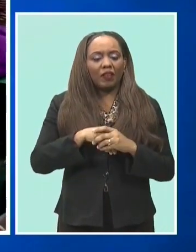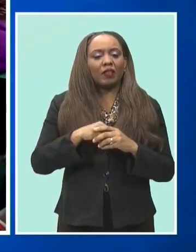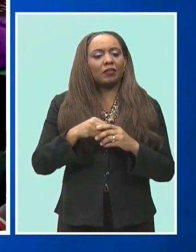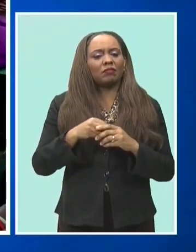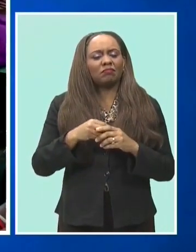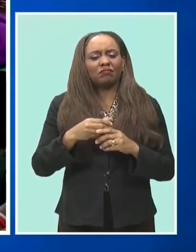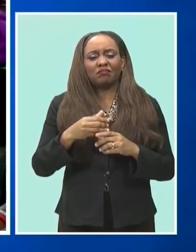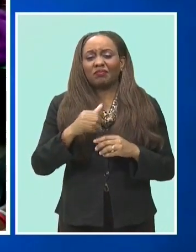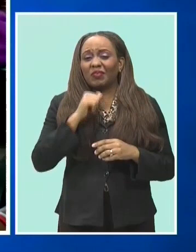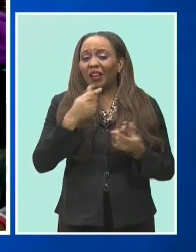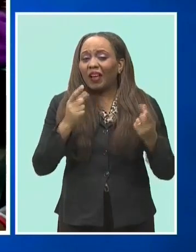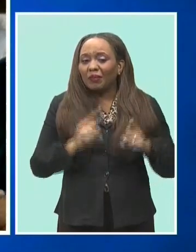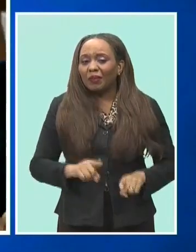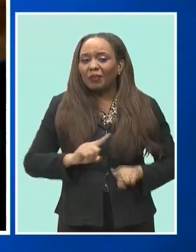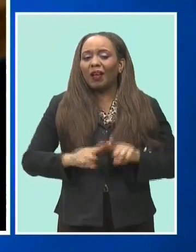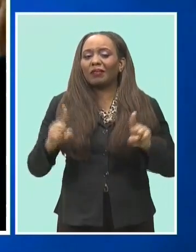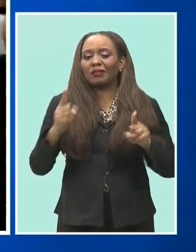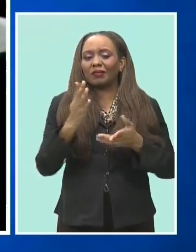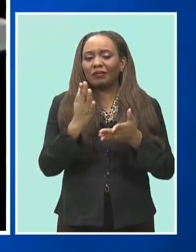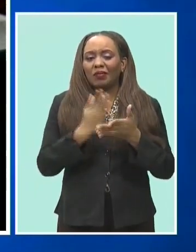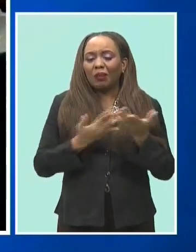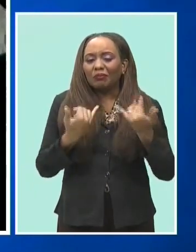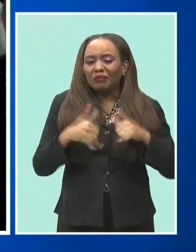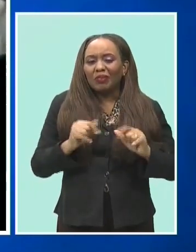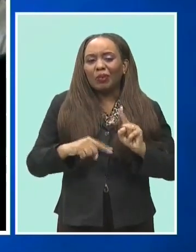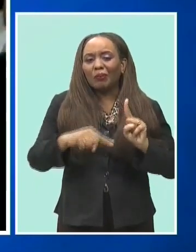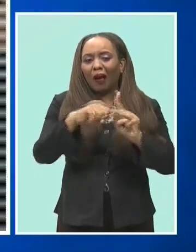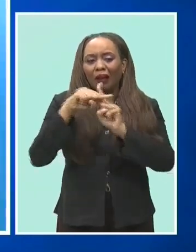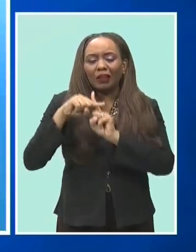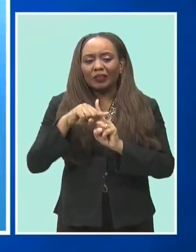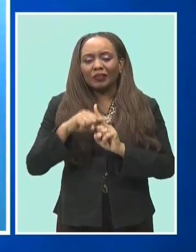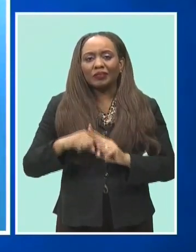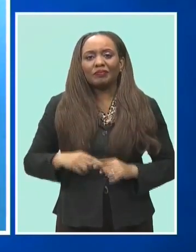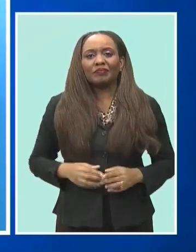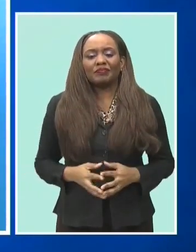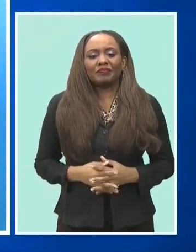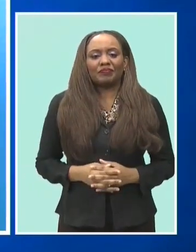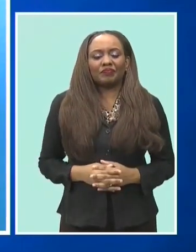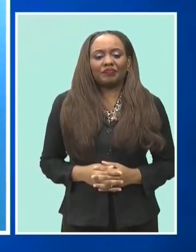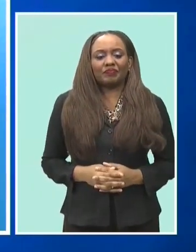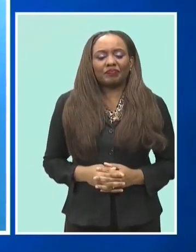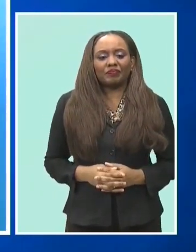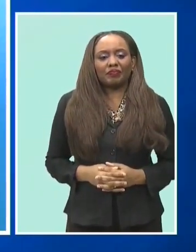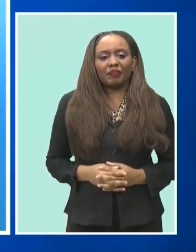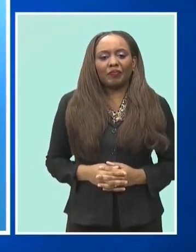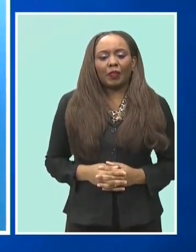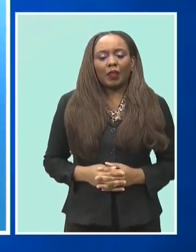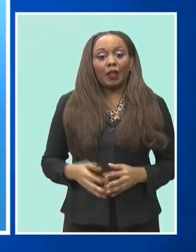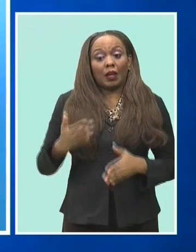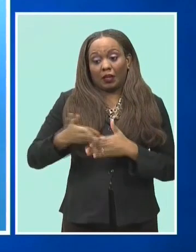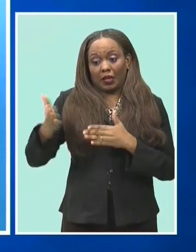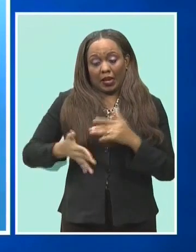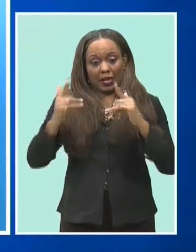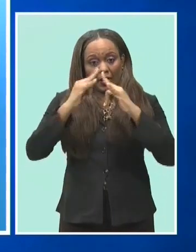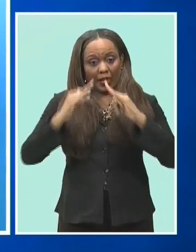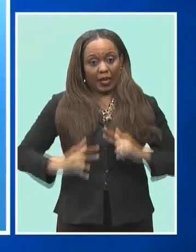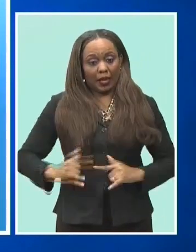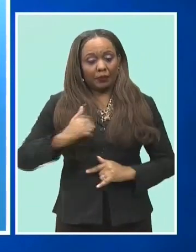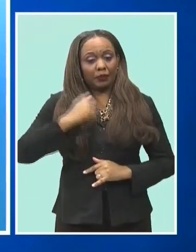not materialize, there were some positives. By the end of the camp, I saw a group of youngsters who were